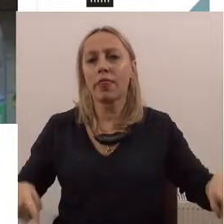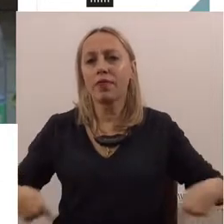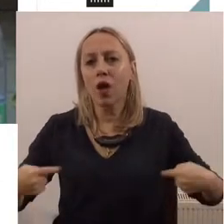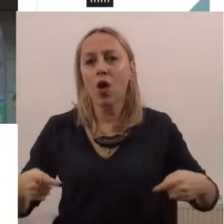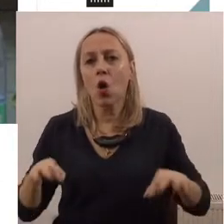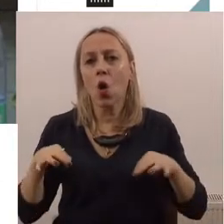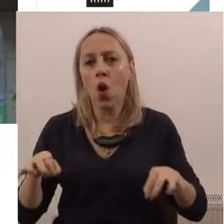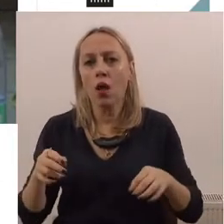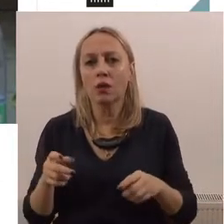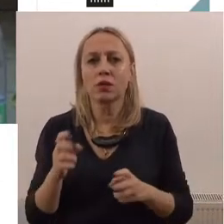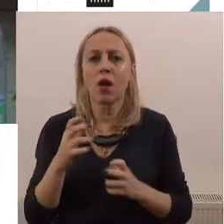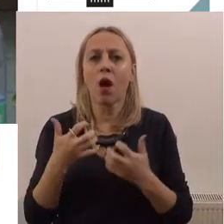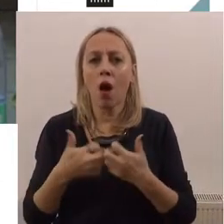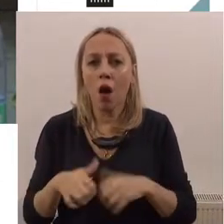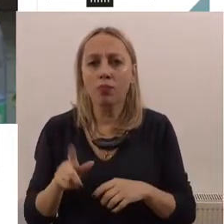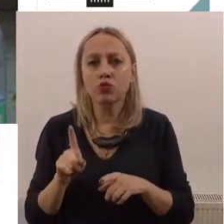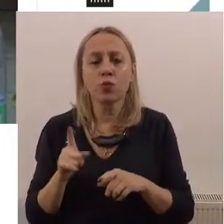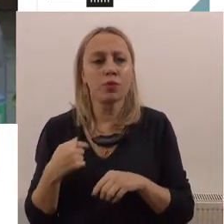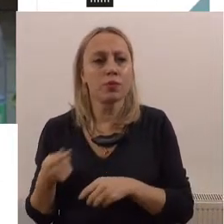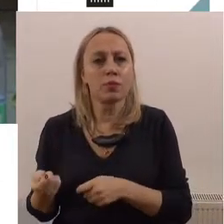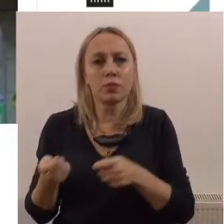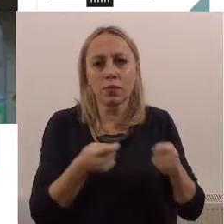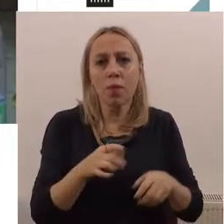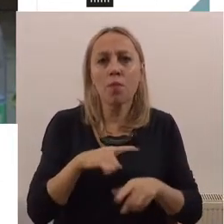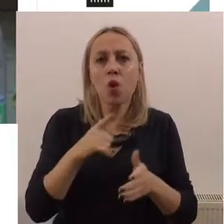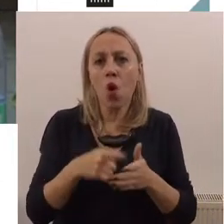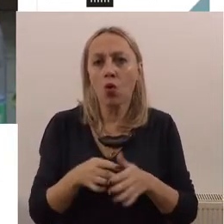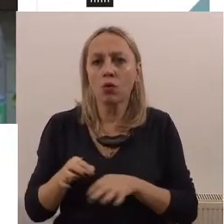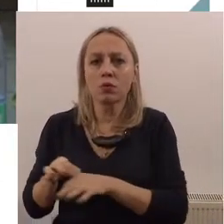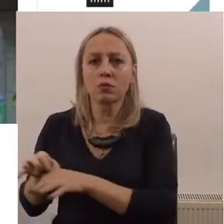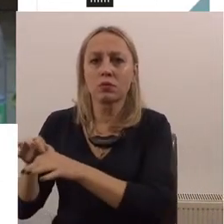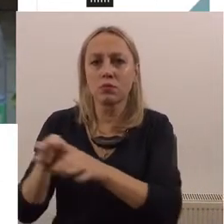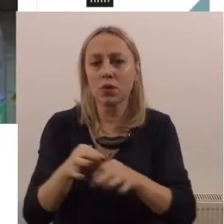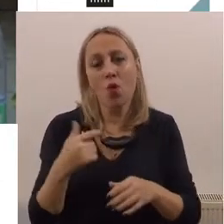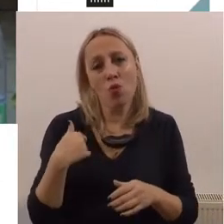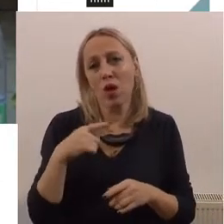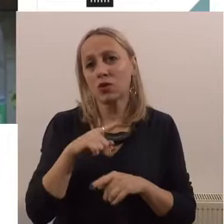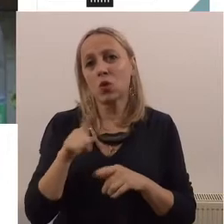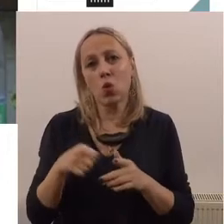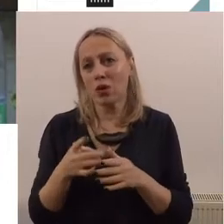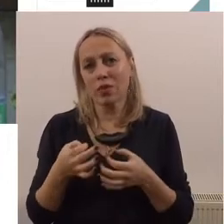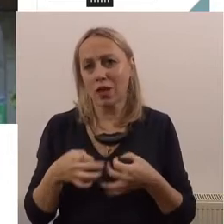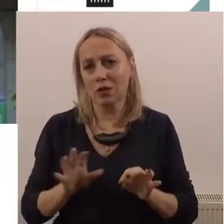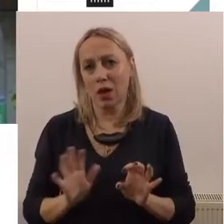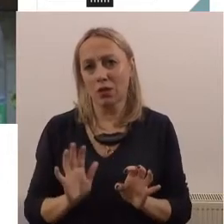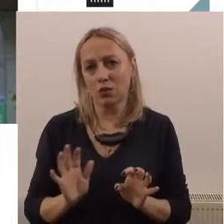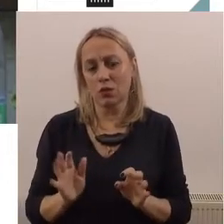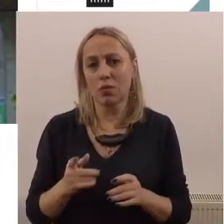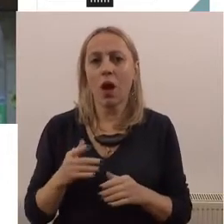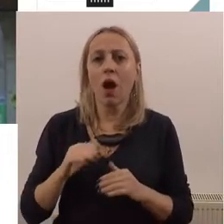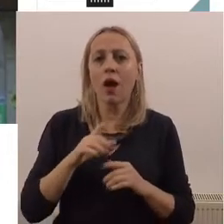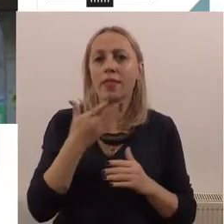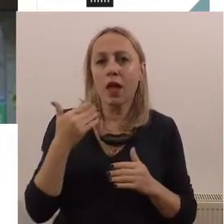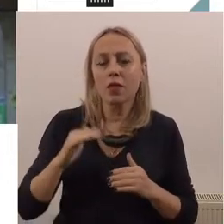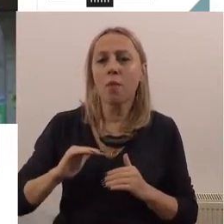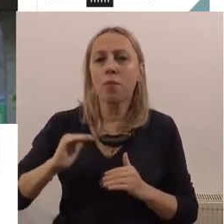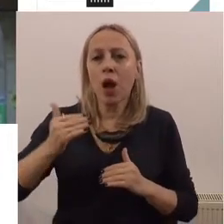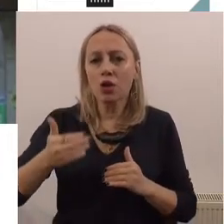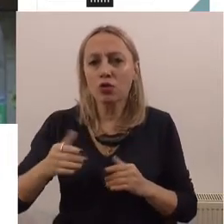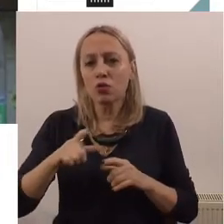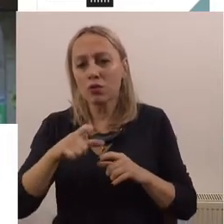models. We also bought special accessories for wheelchairs,